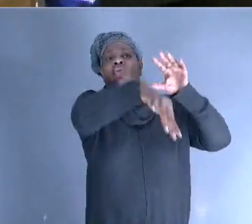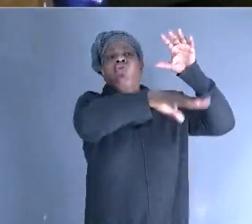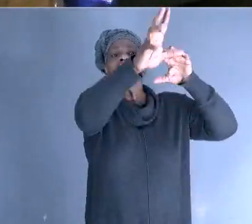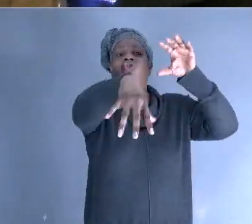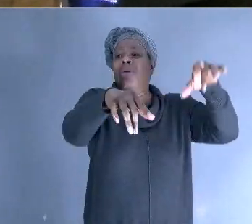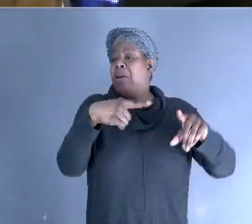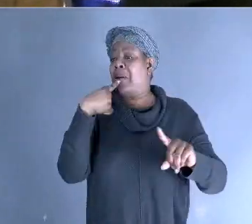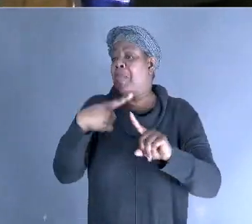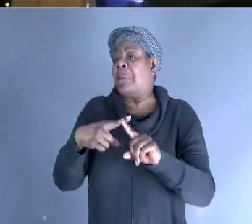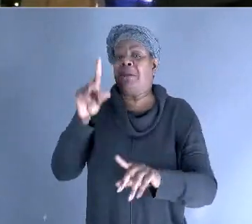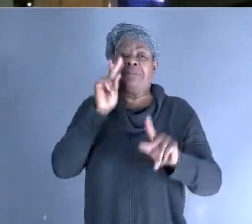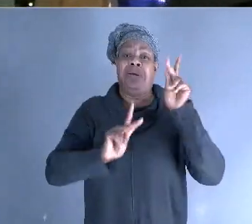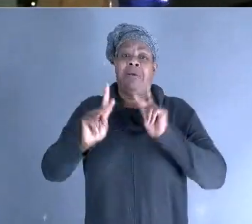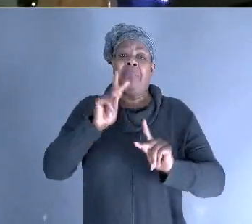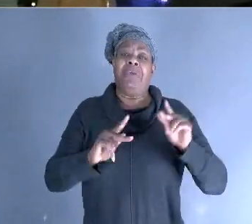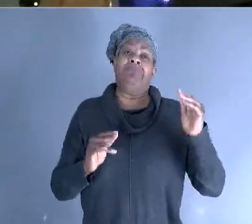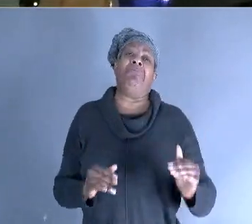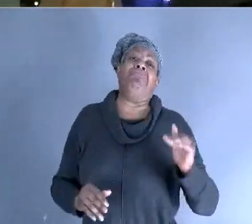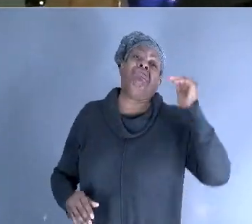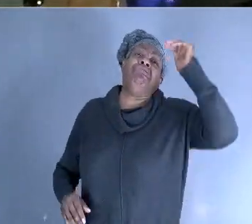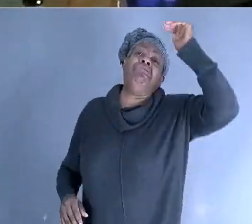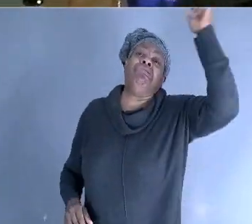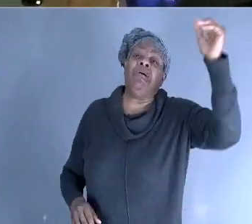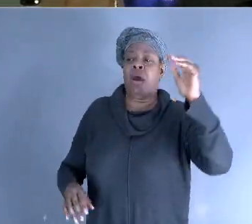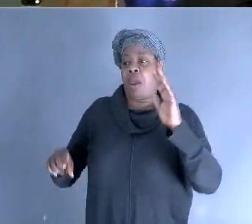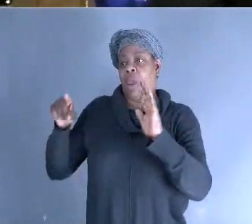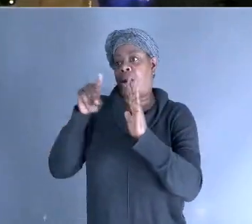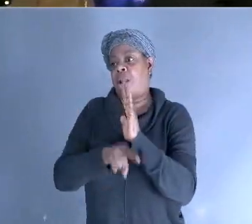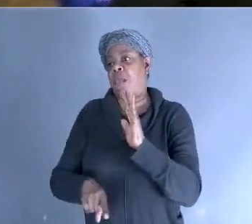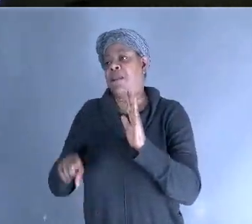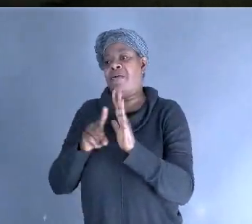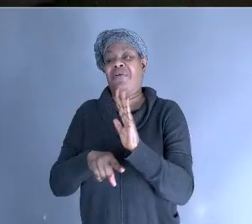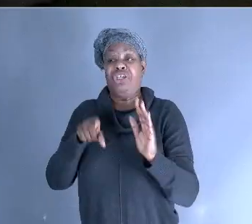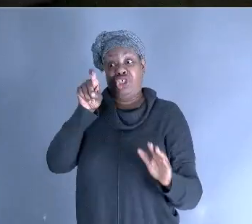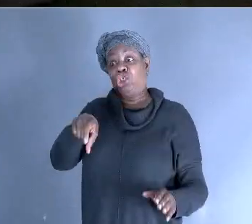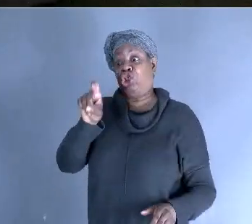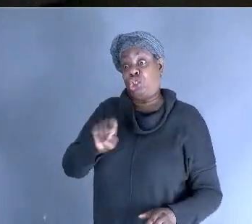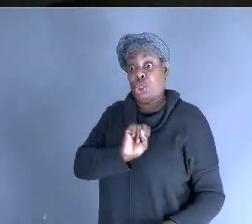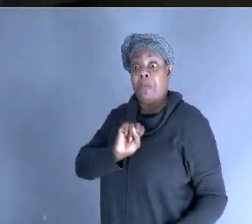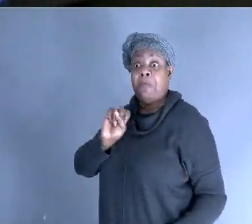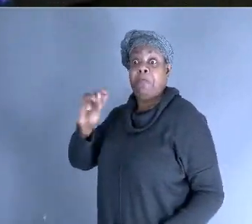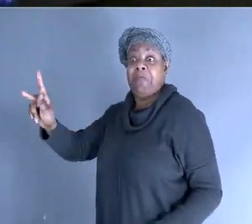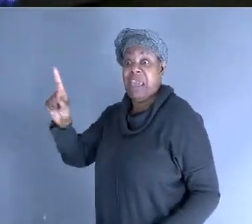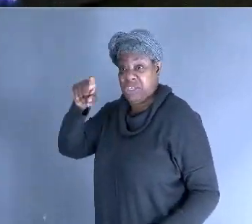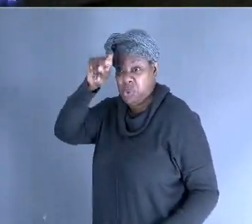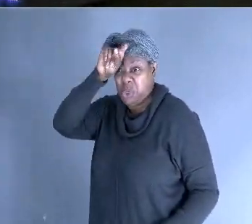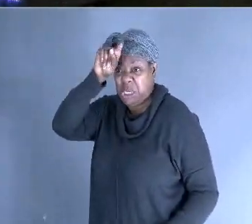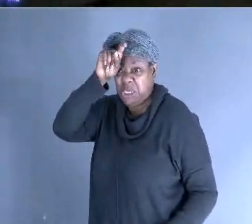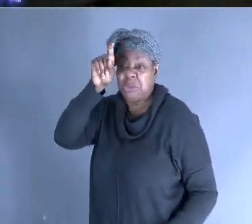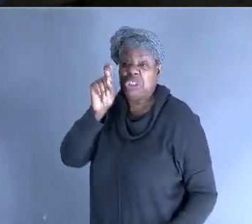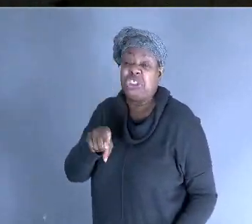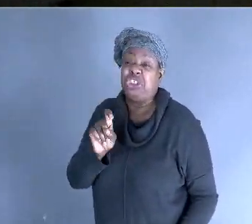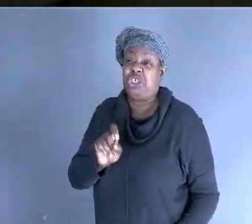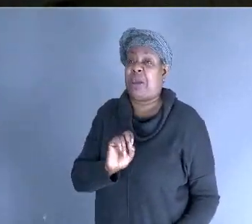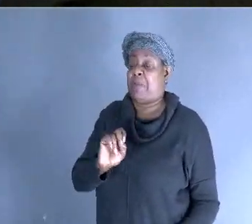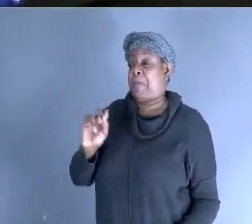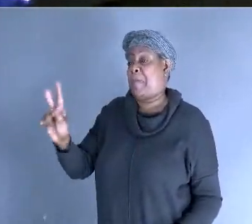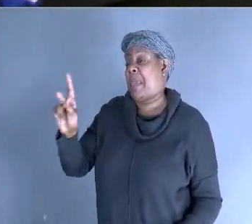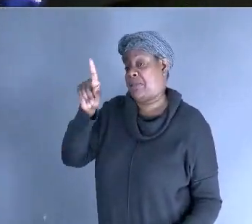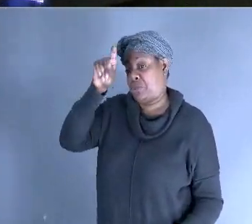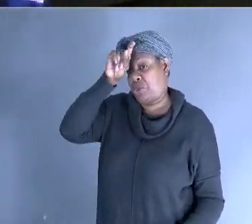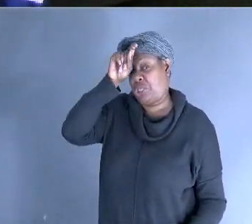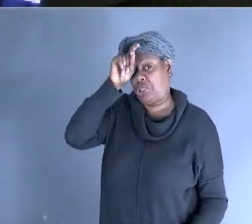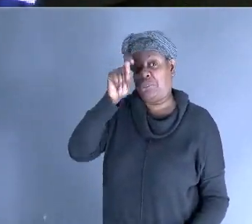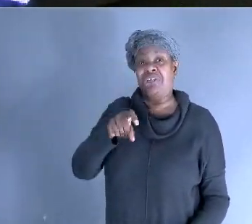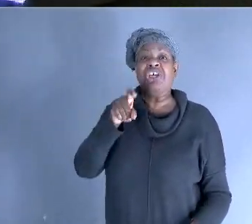giants in the land. Man, let's go back to Egypt. Let's raise another. Let's try to get